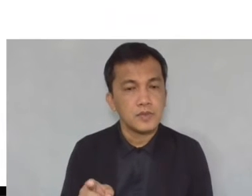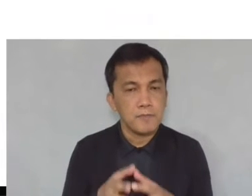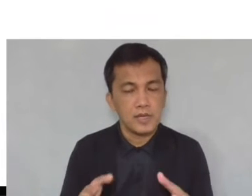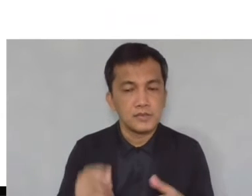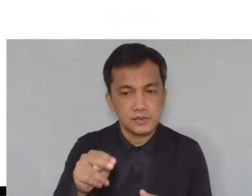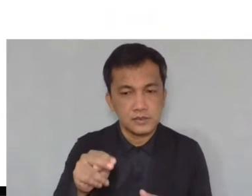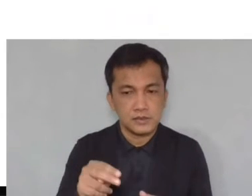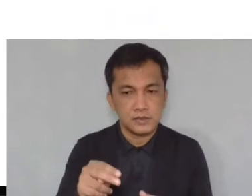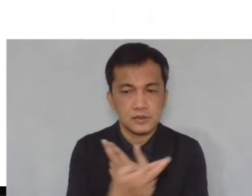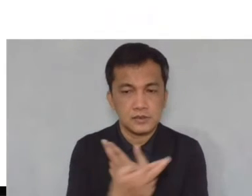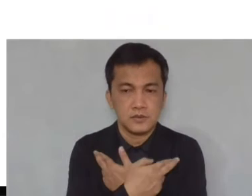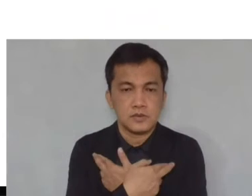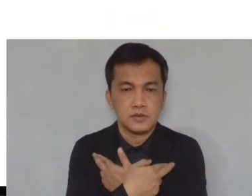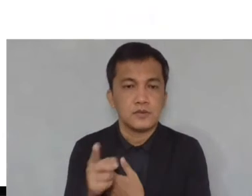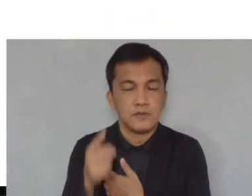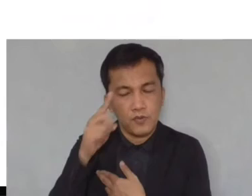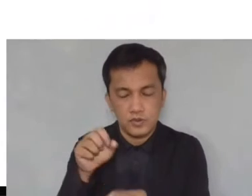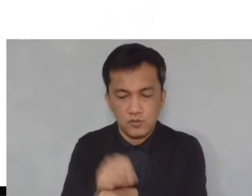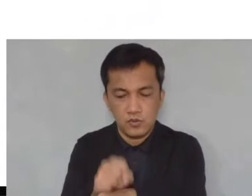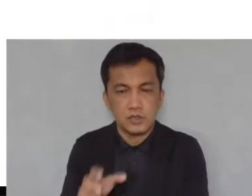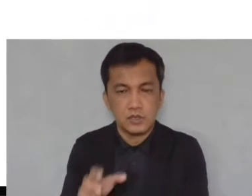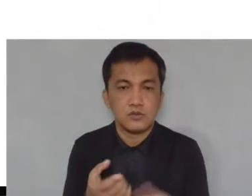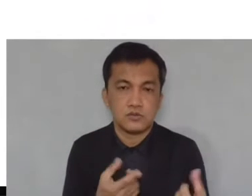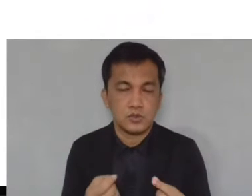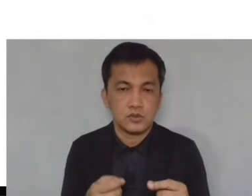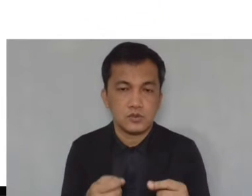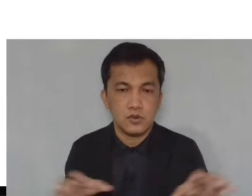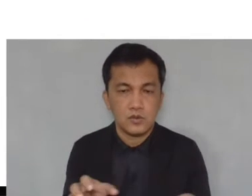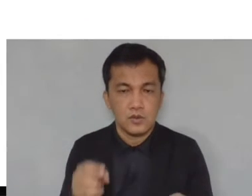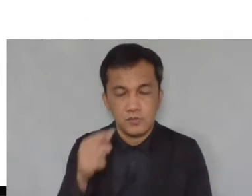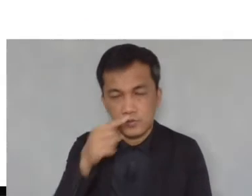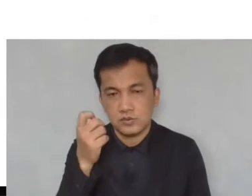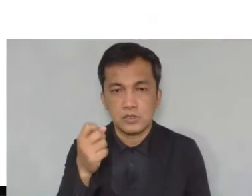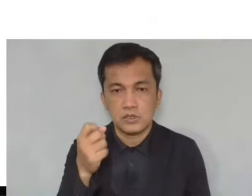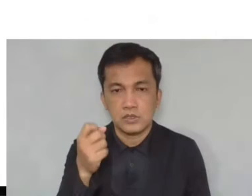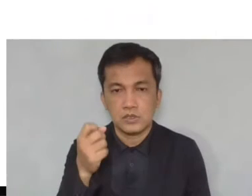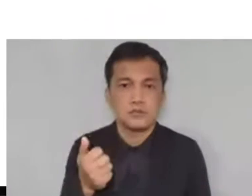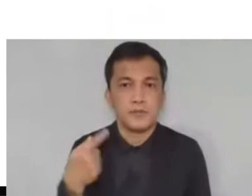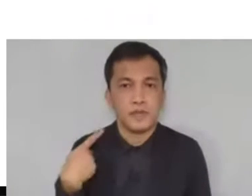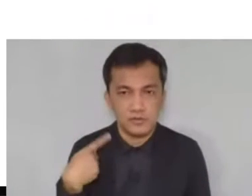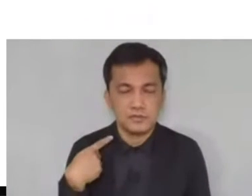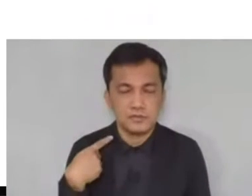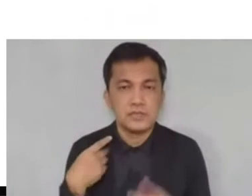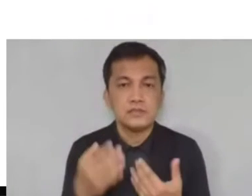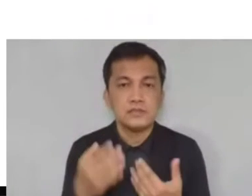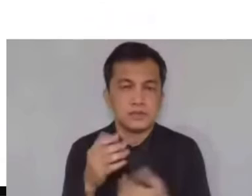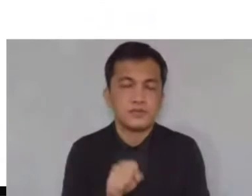Much needed rest is preserved for the personnel who are performing tasks because of alerts are in place.